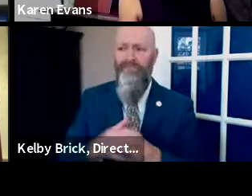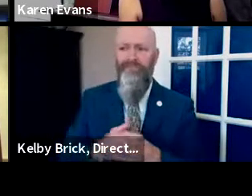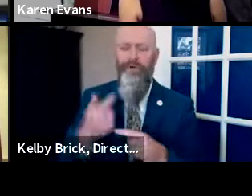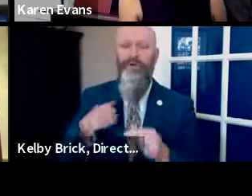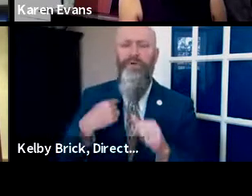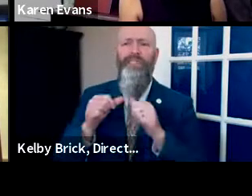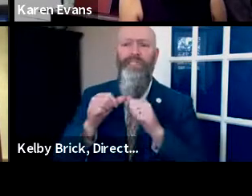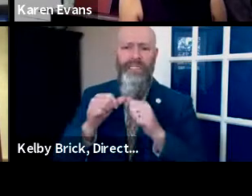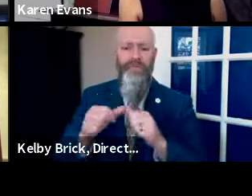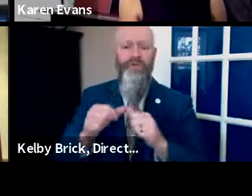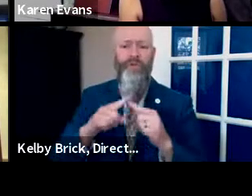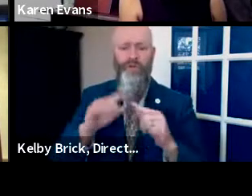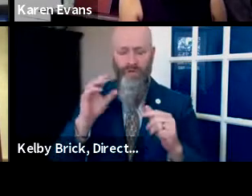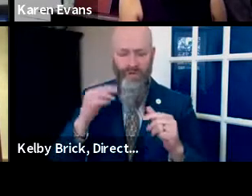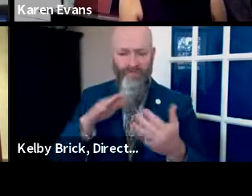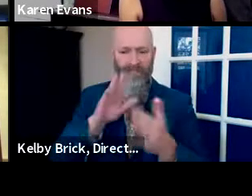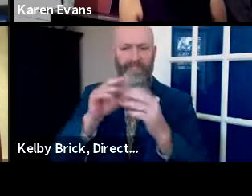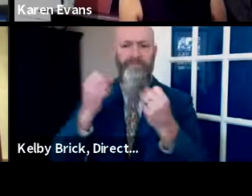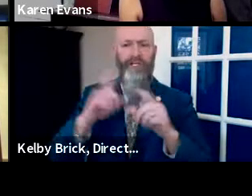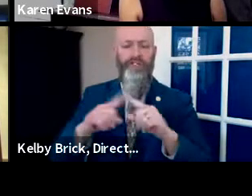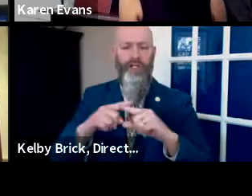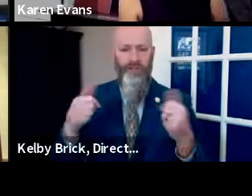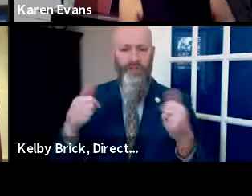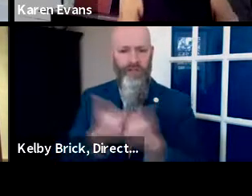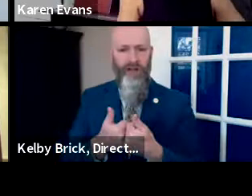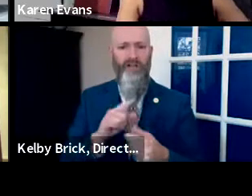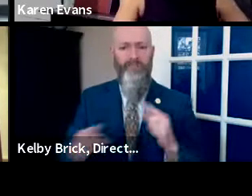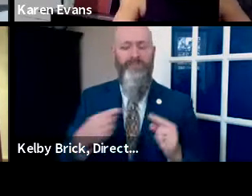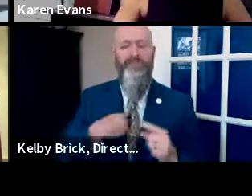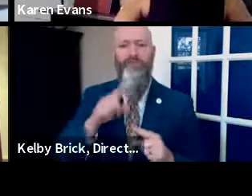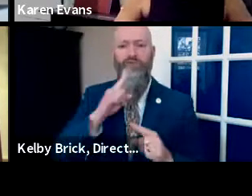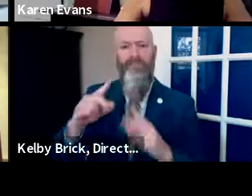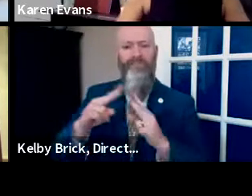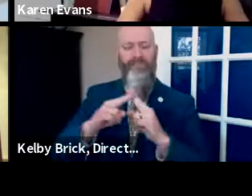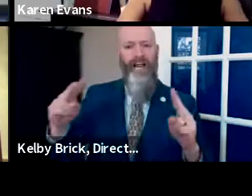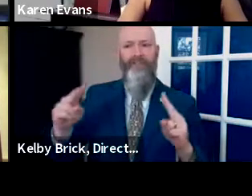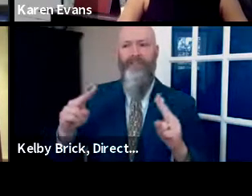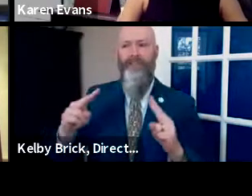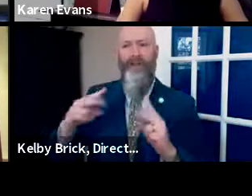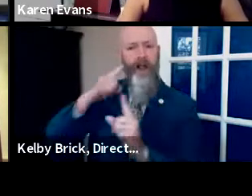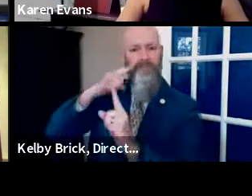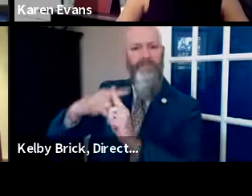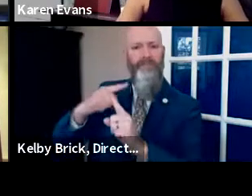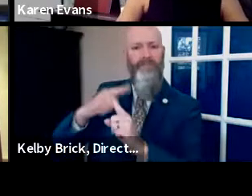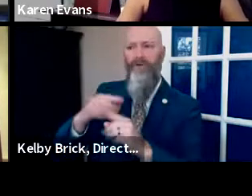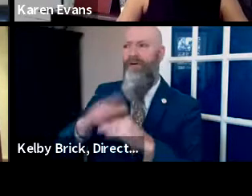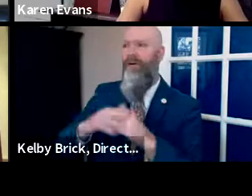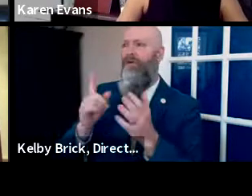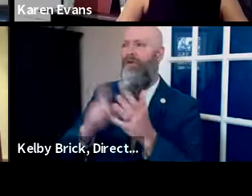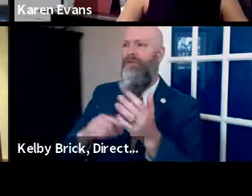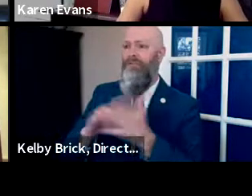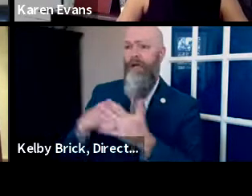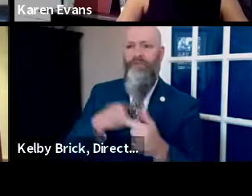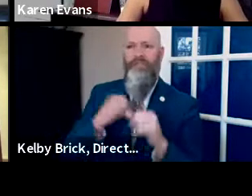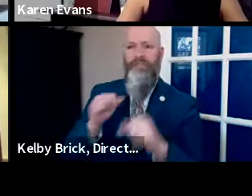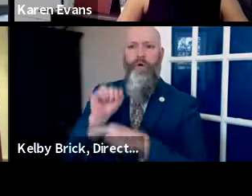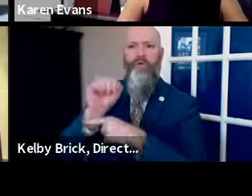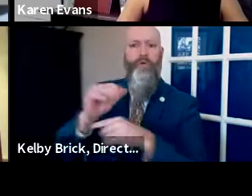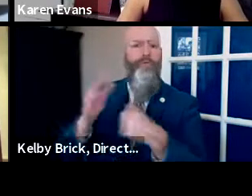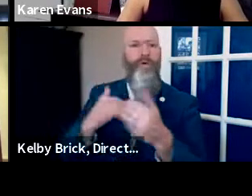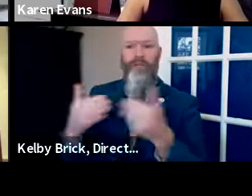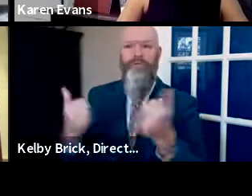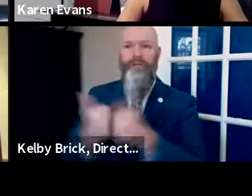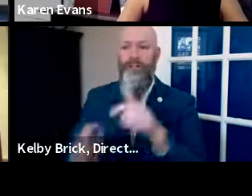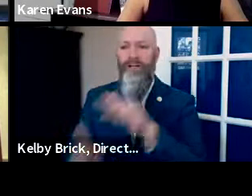I just wanted to share some highlights of what has occurred throughout this past year. We've also faced some challenges. We are very